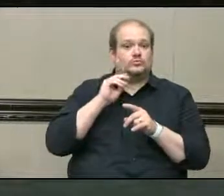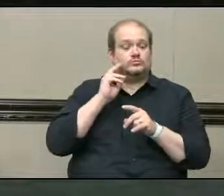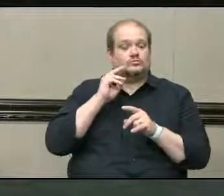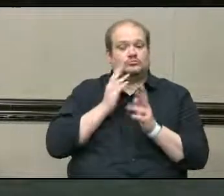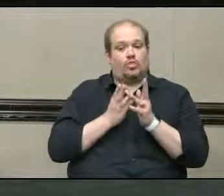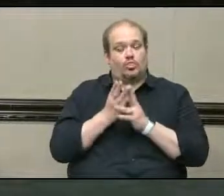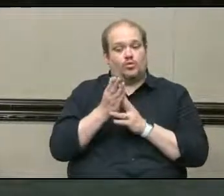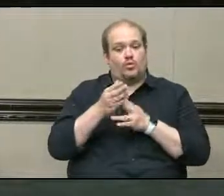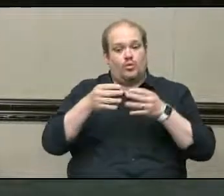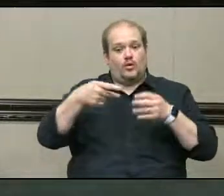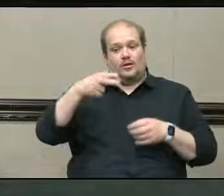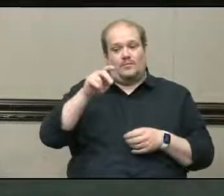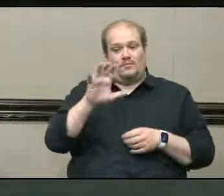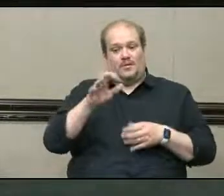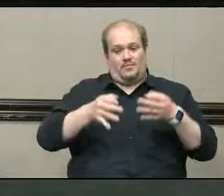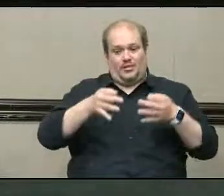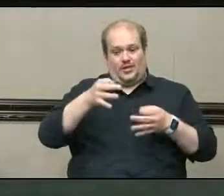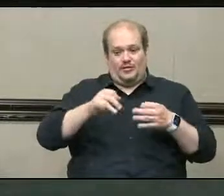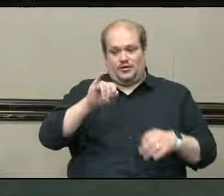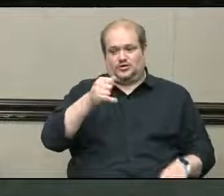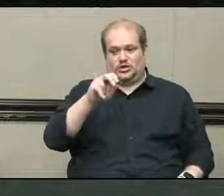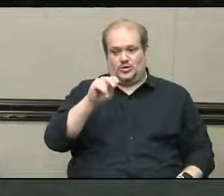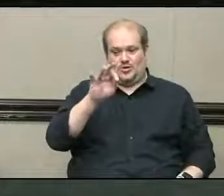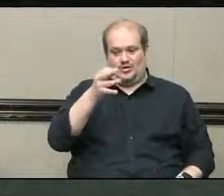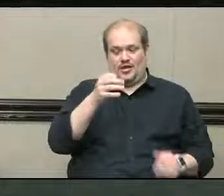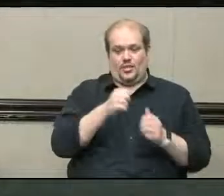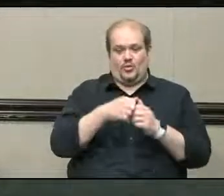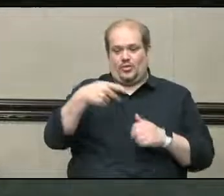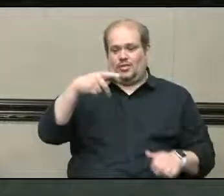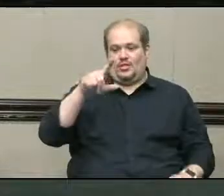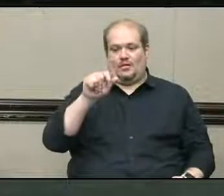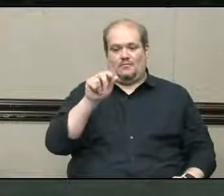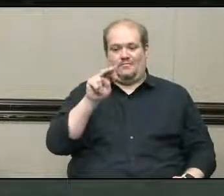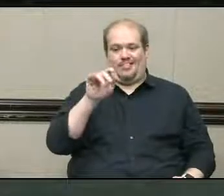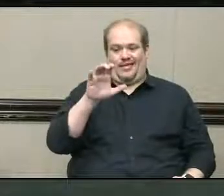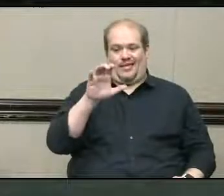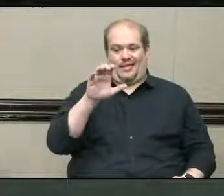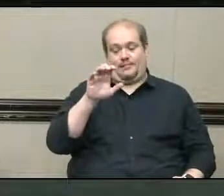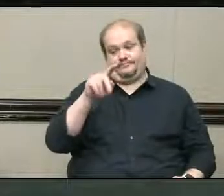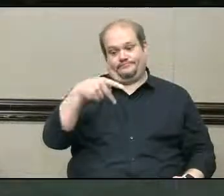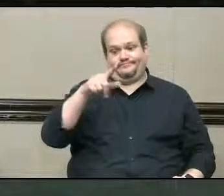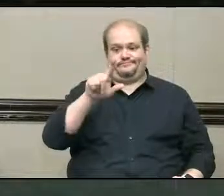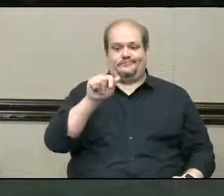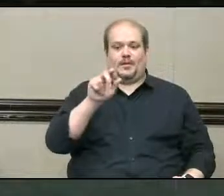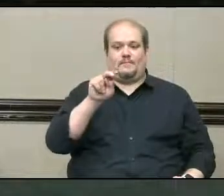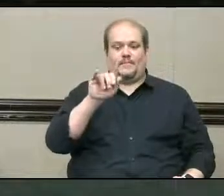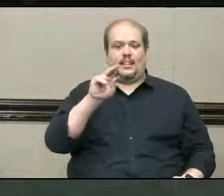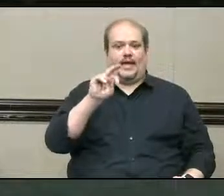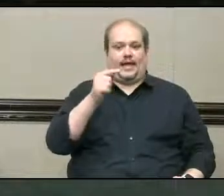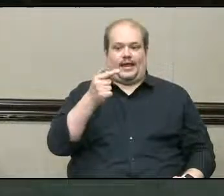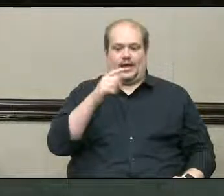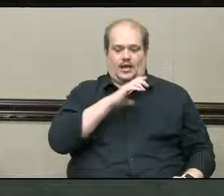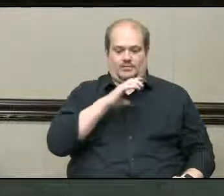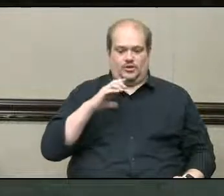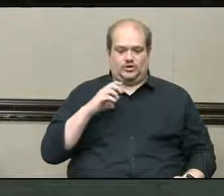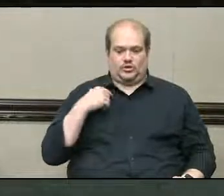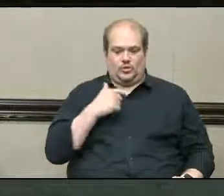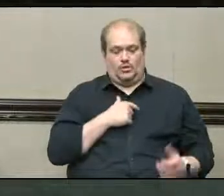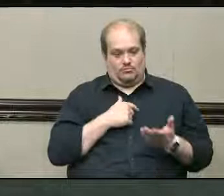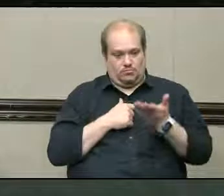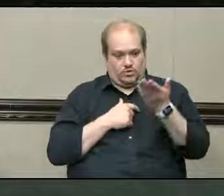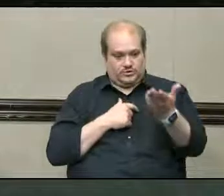hearing on January 9th with our Planning Commission. We advertised that for public input. We presented it to the Planning